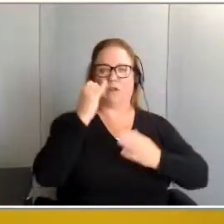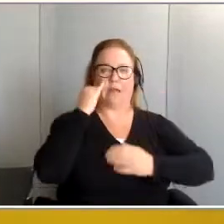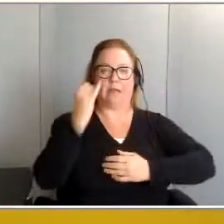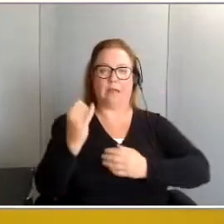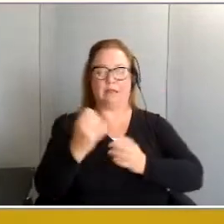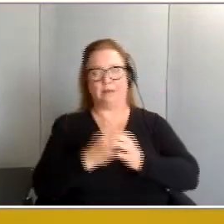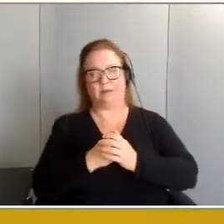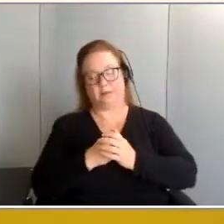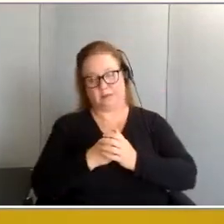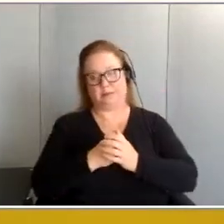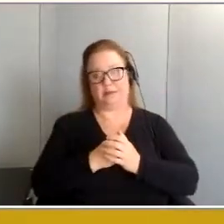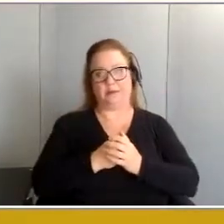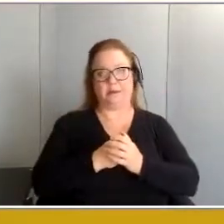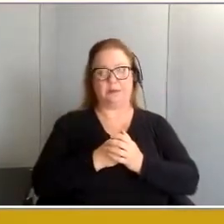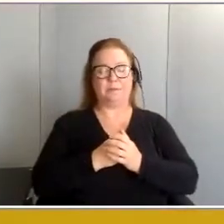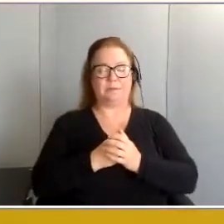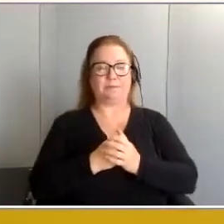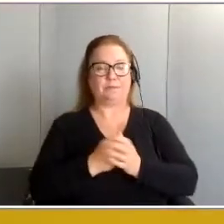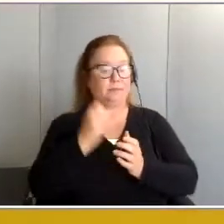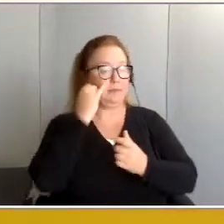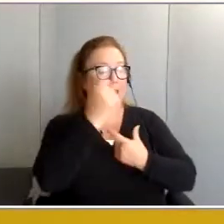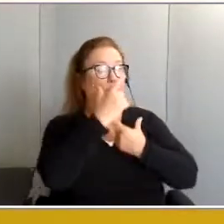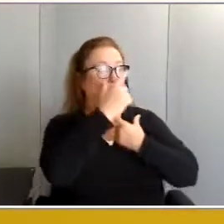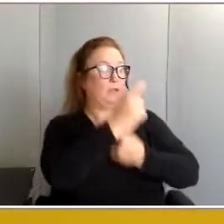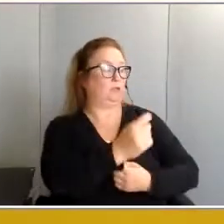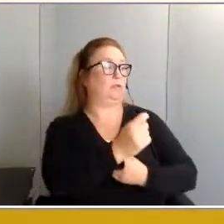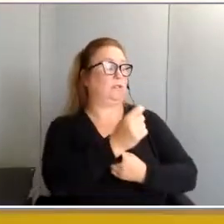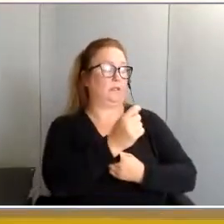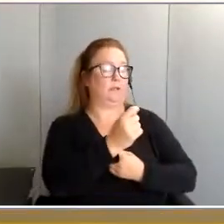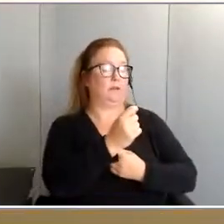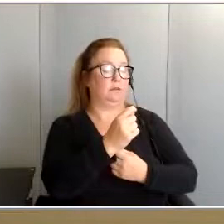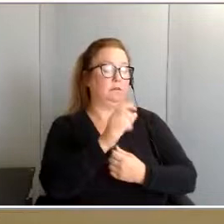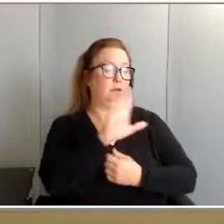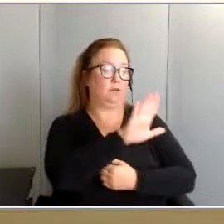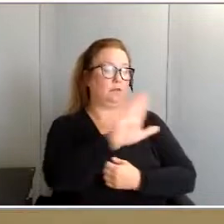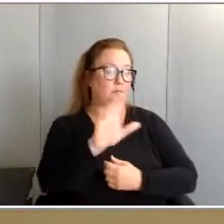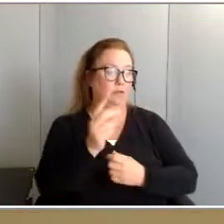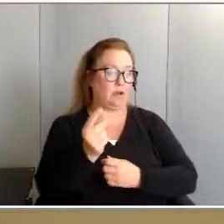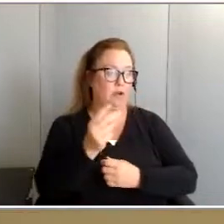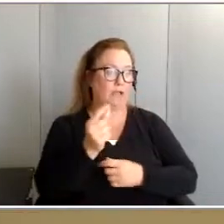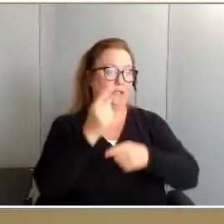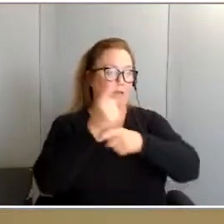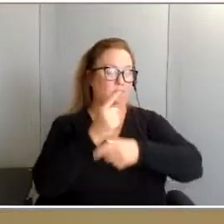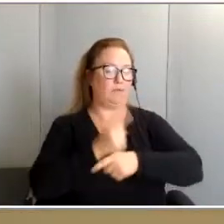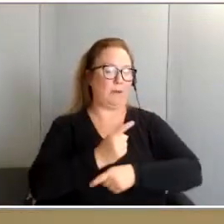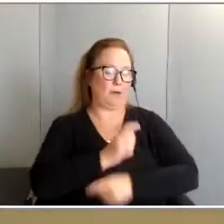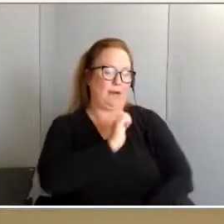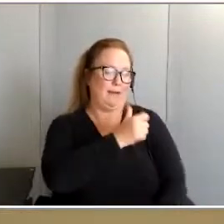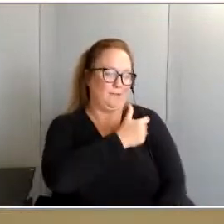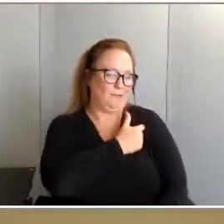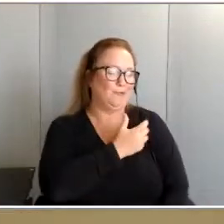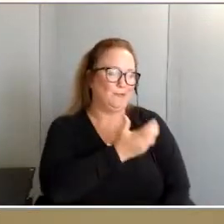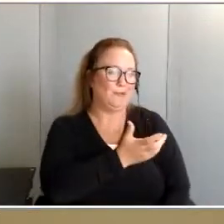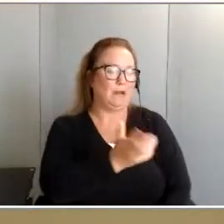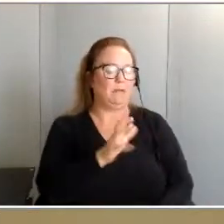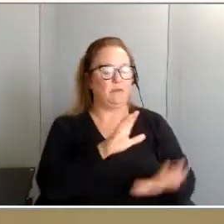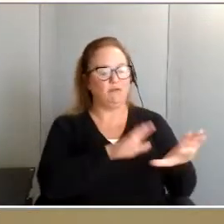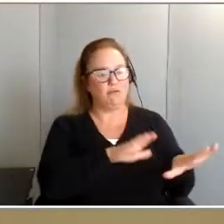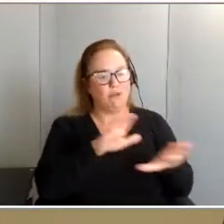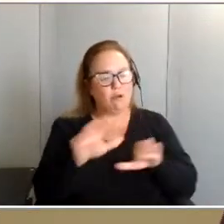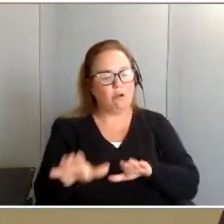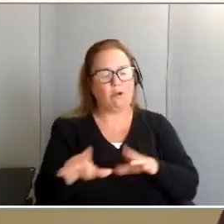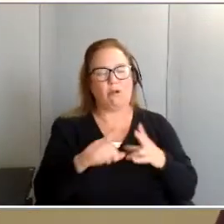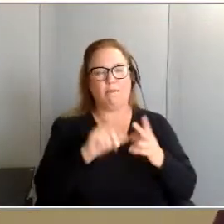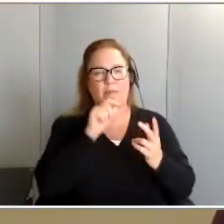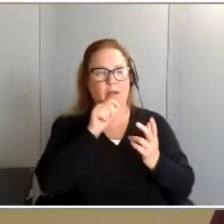Well, what I would say is that if you're interested in something like that, your dog has to have the proper disposition. And if they're calm and they don't bite, and they